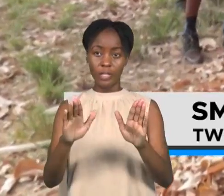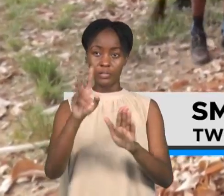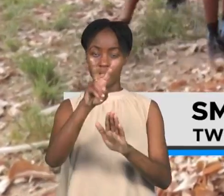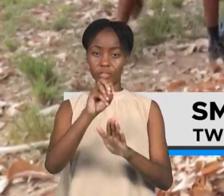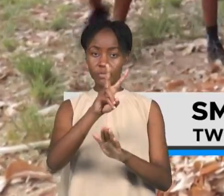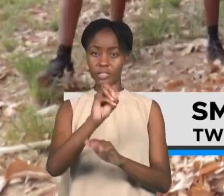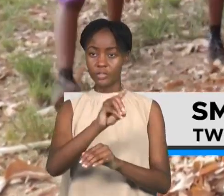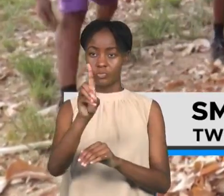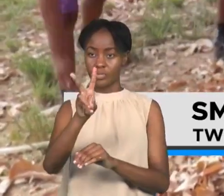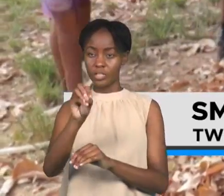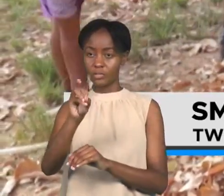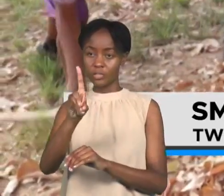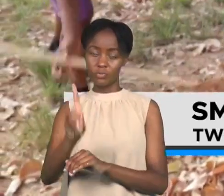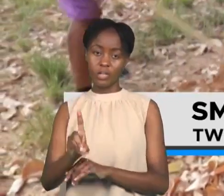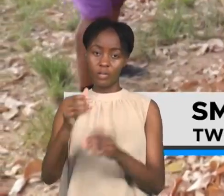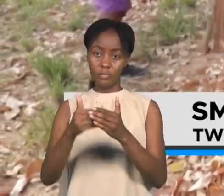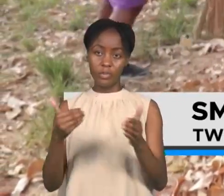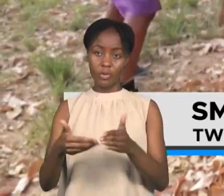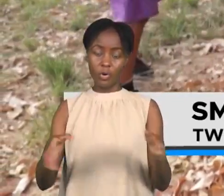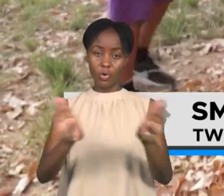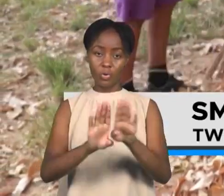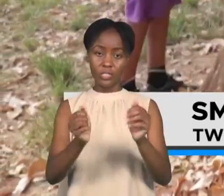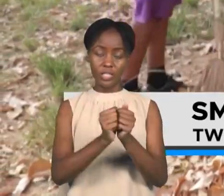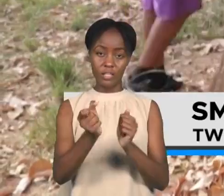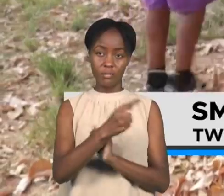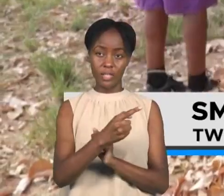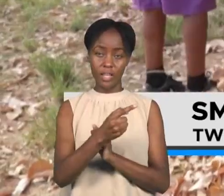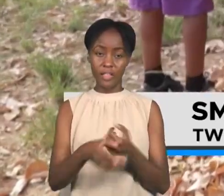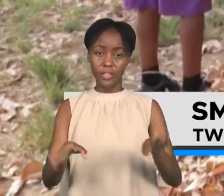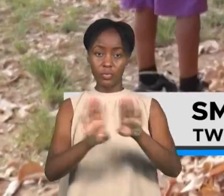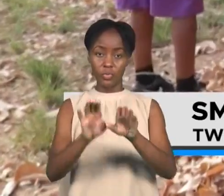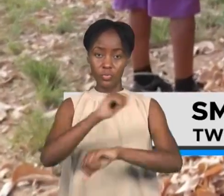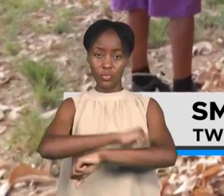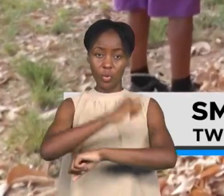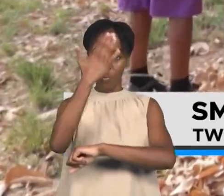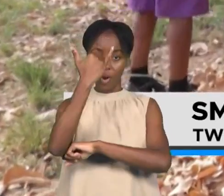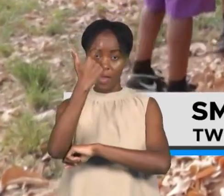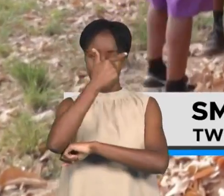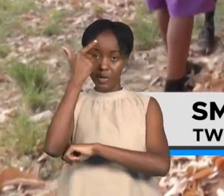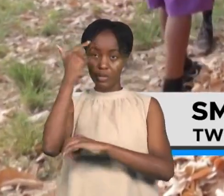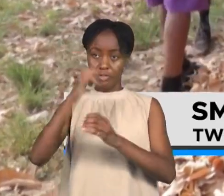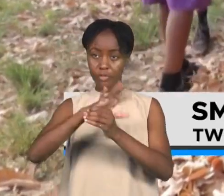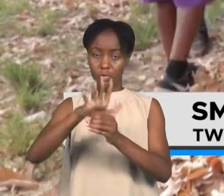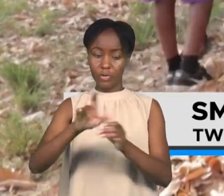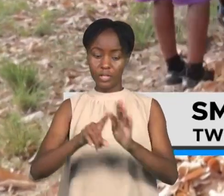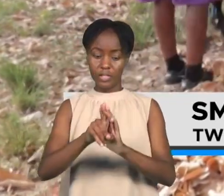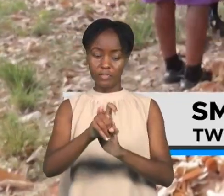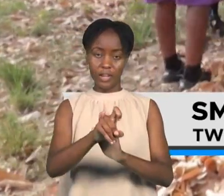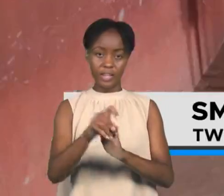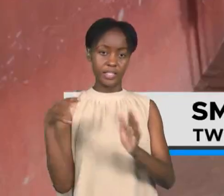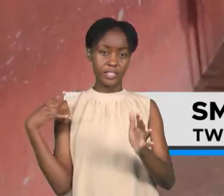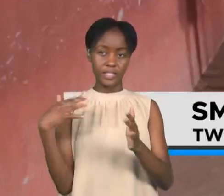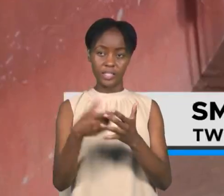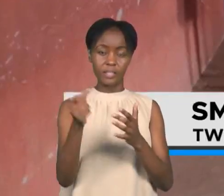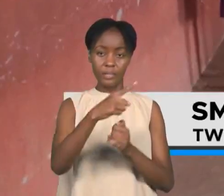2020-2021 calendar after 10 months of closure. The shutdown of the academic calendar was in response to the outbreak of the coronavirus in March last